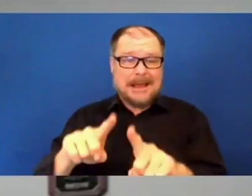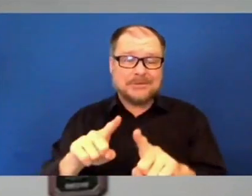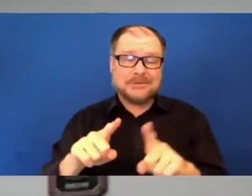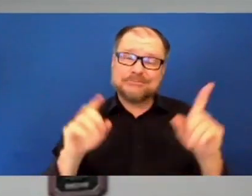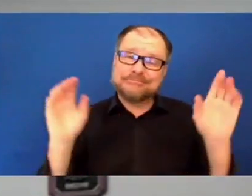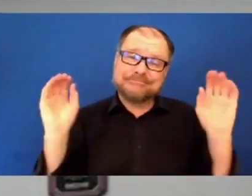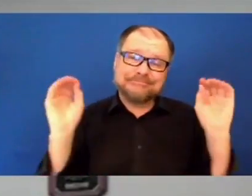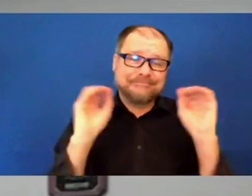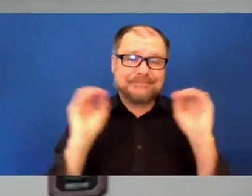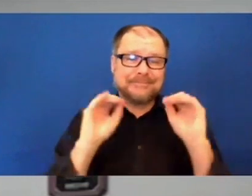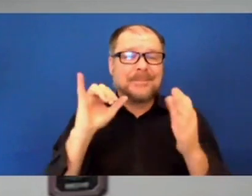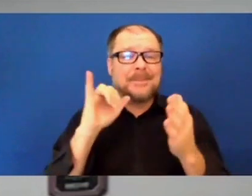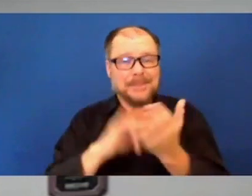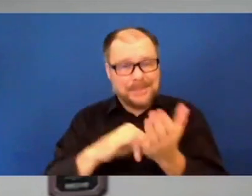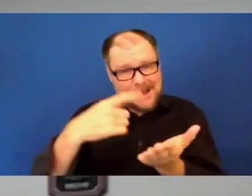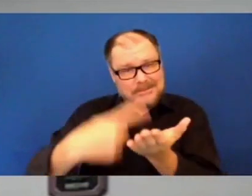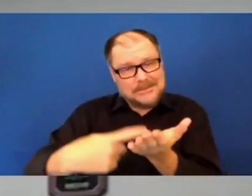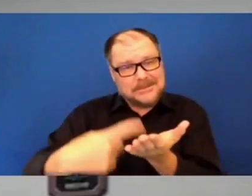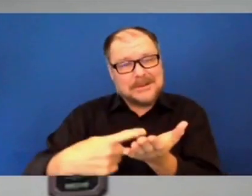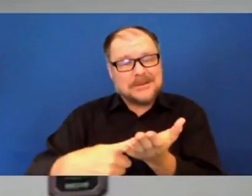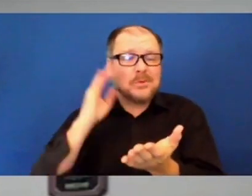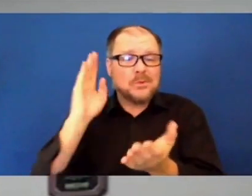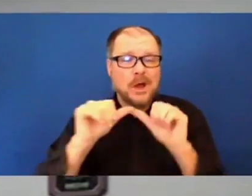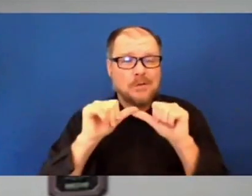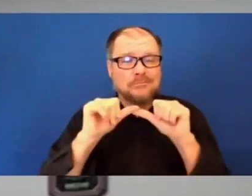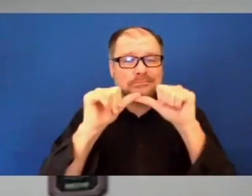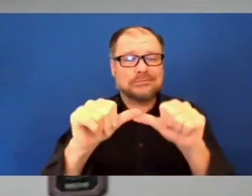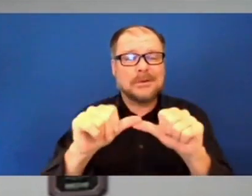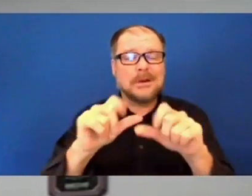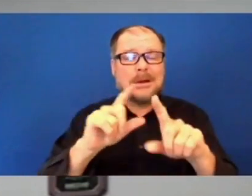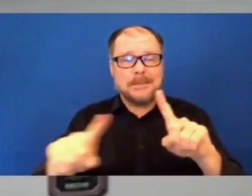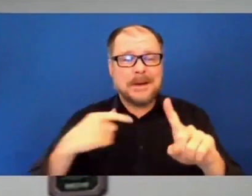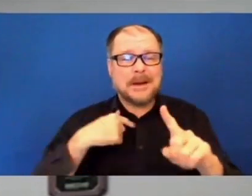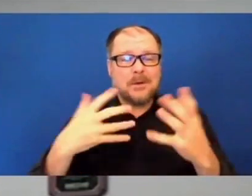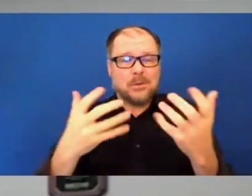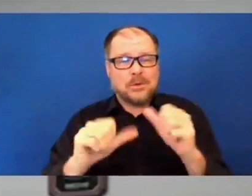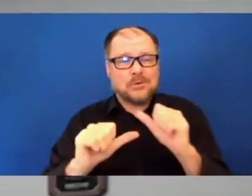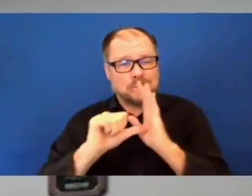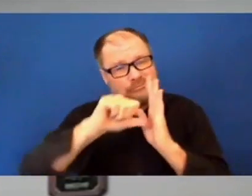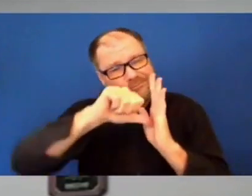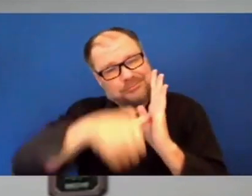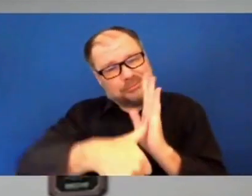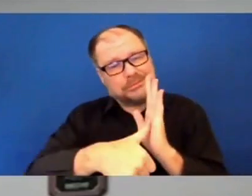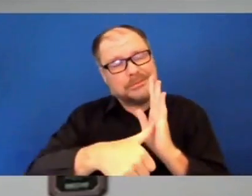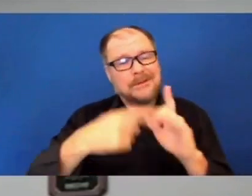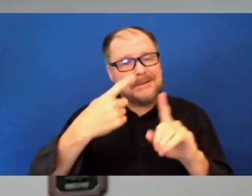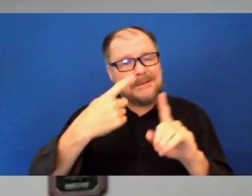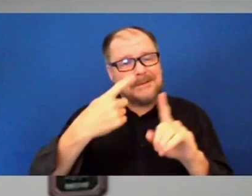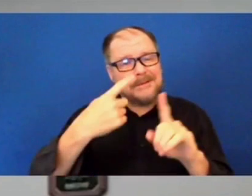conversations will continue to happen over the next couple of days. But I do want to reinforce the fact that from a public health